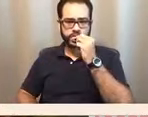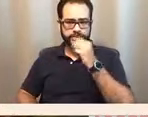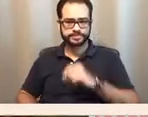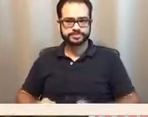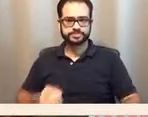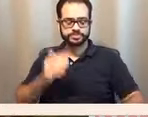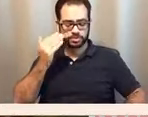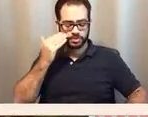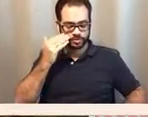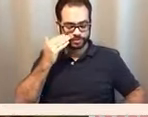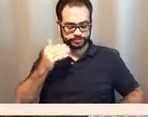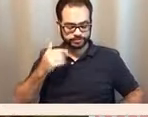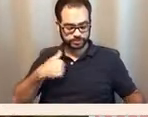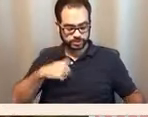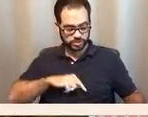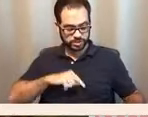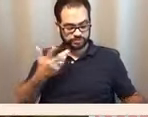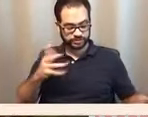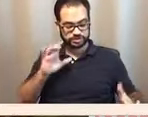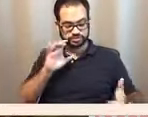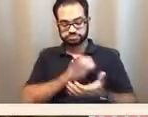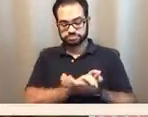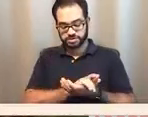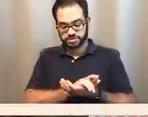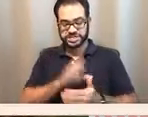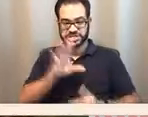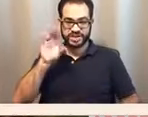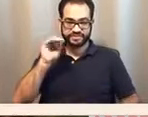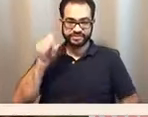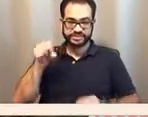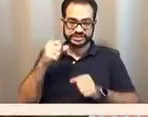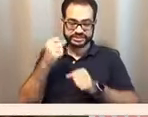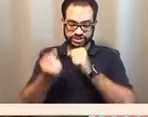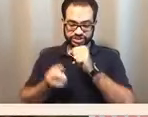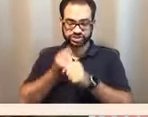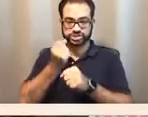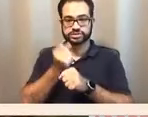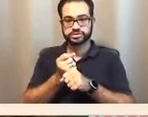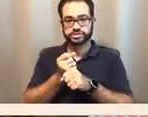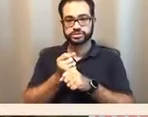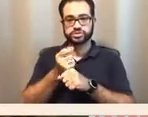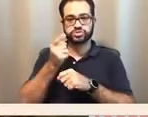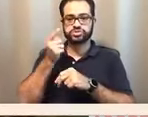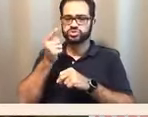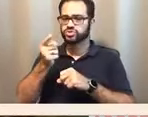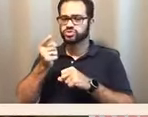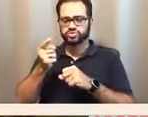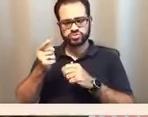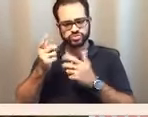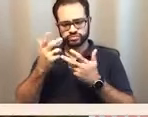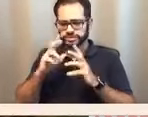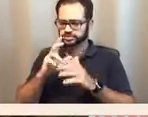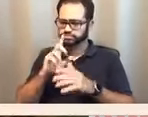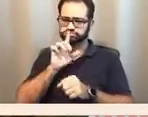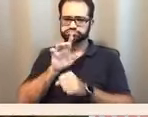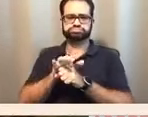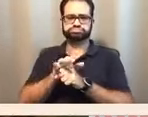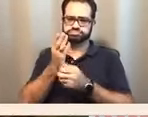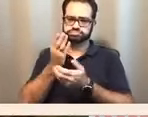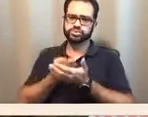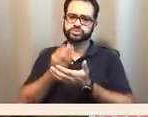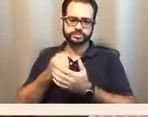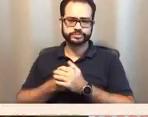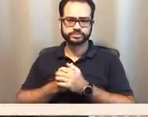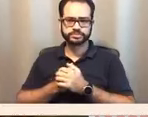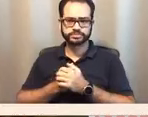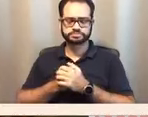for 50 years, and you are tried and true." And as he looked in her